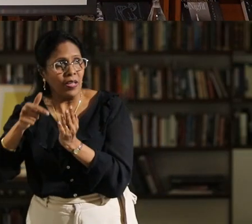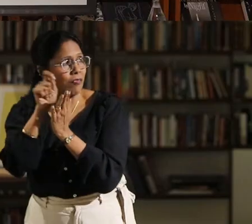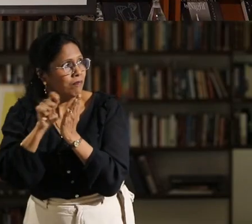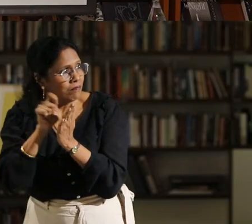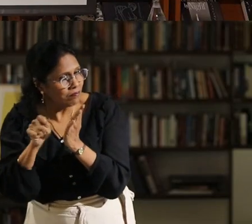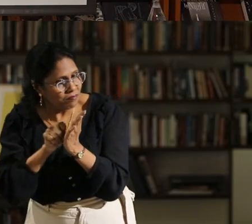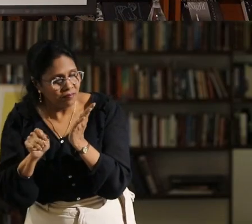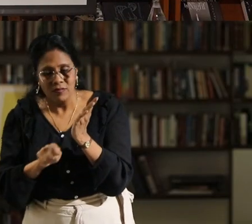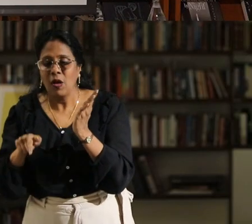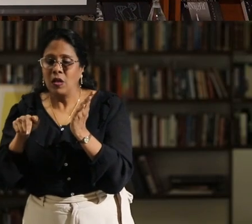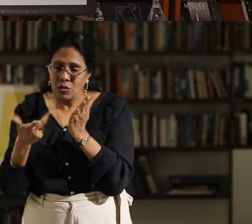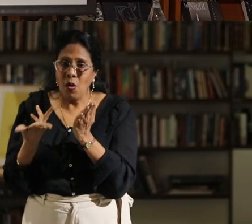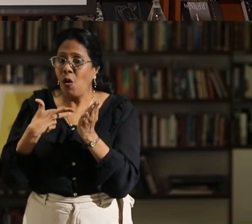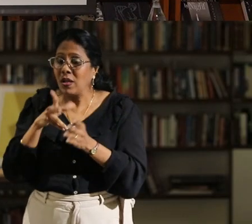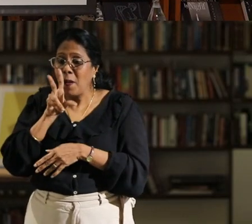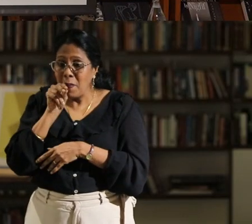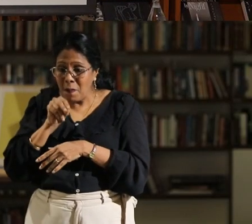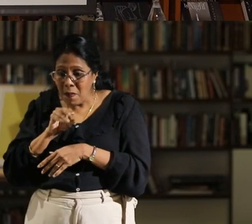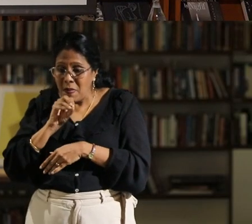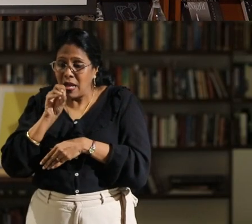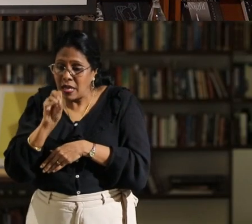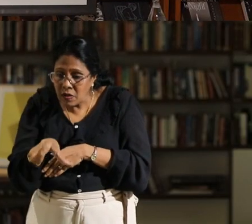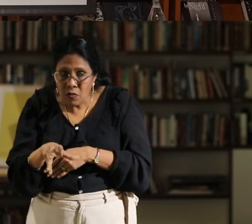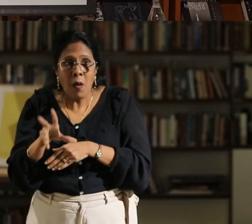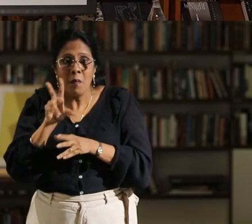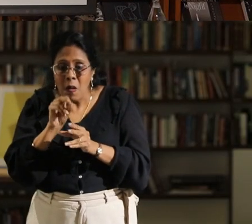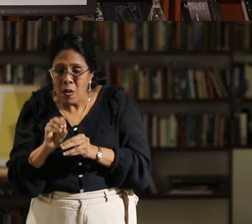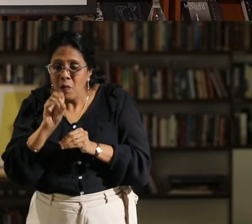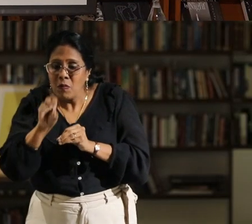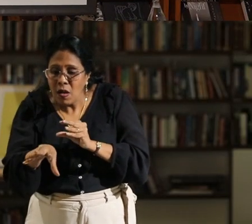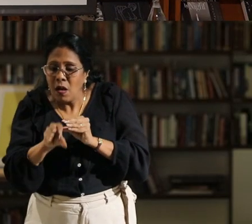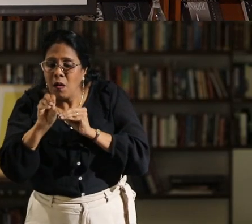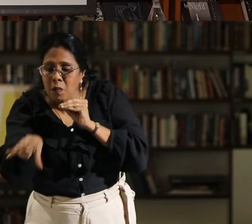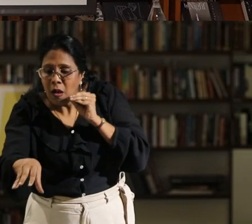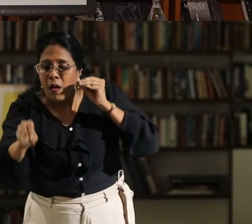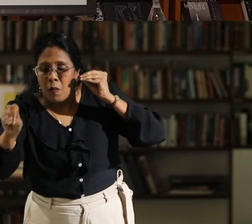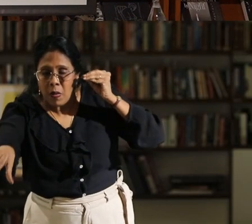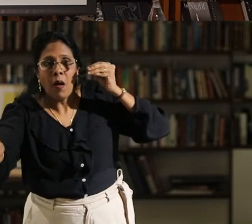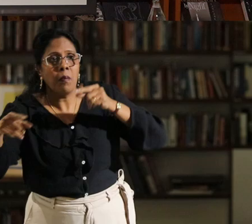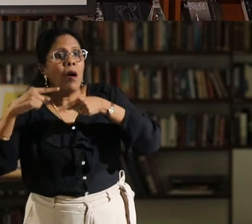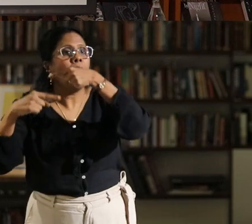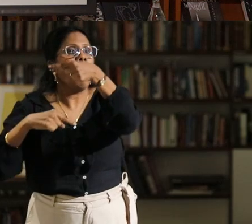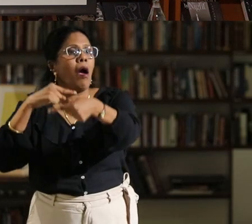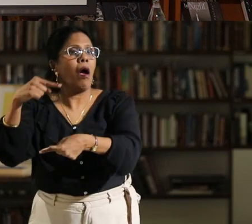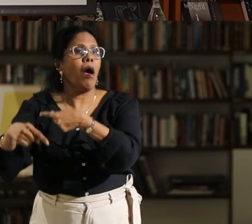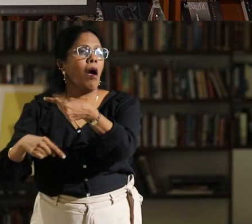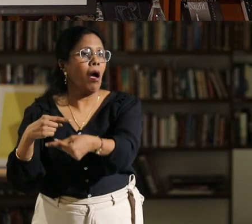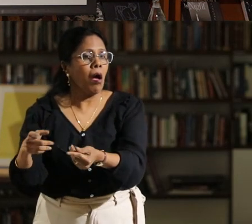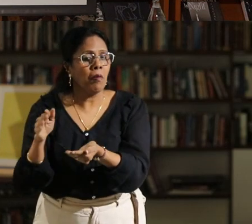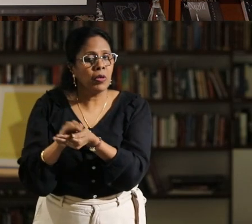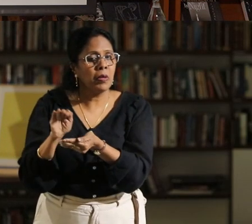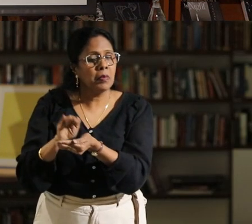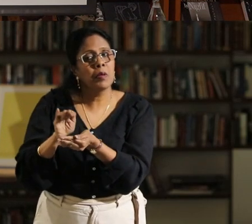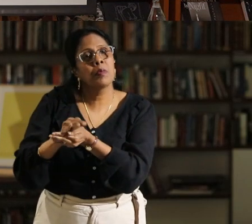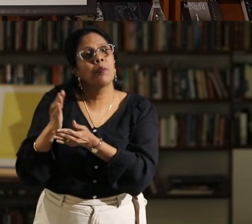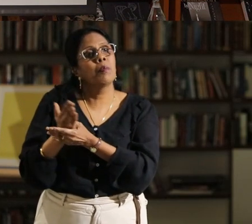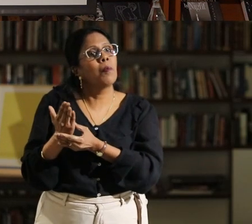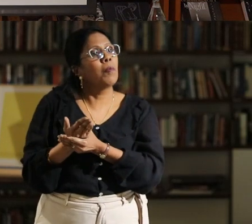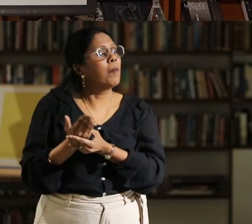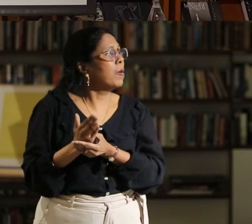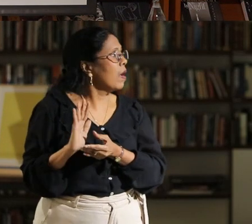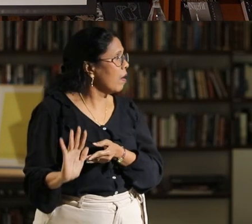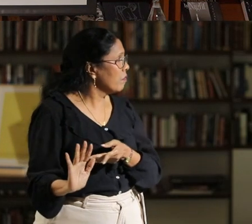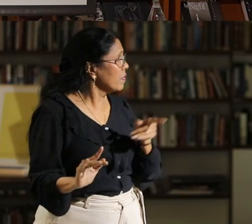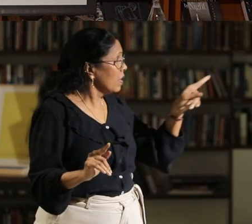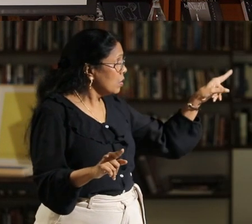come up in. So this is a story of the making of Aisi Basi Piparia, the making of Piparia, a